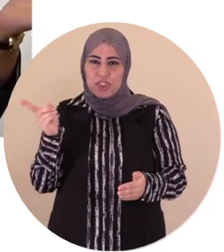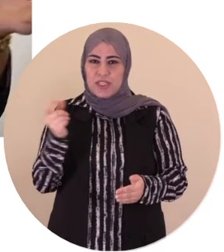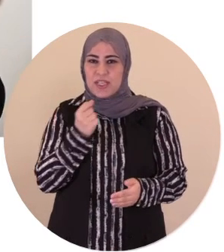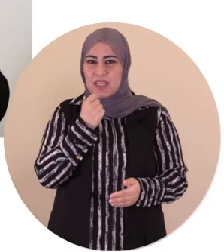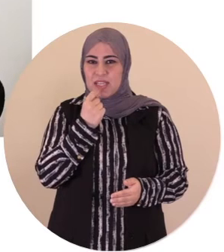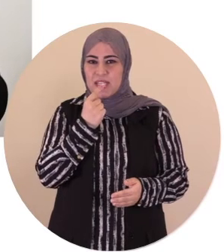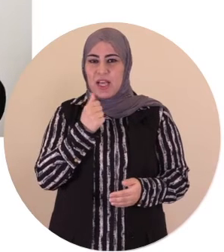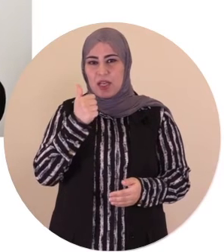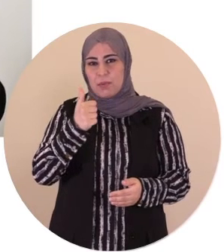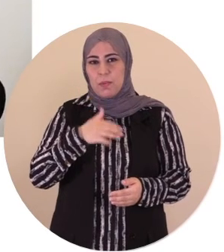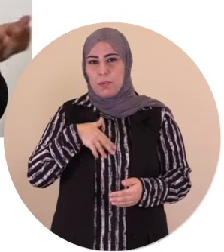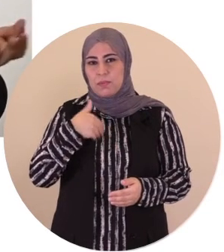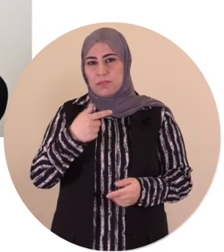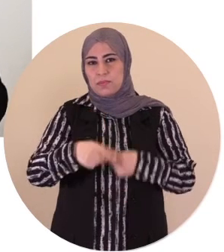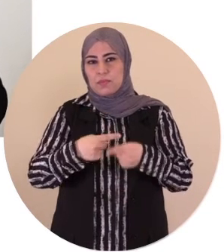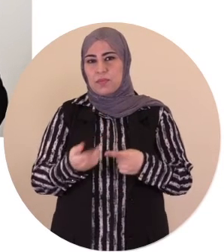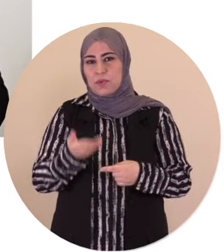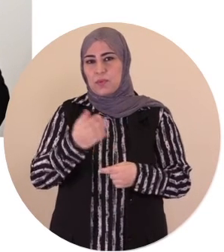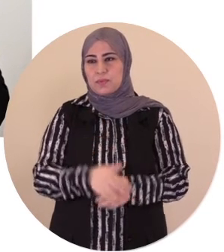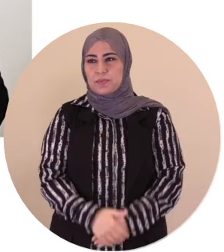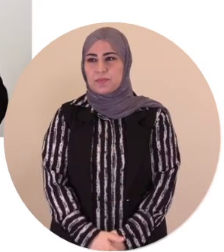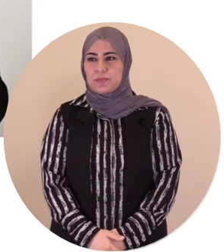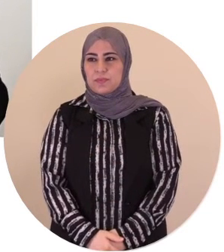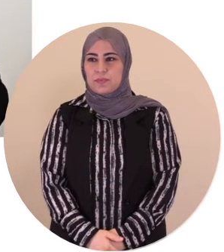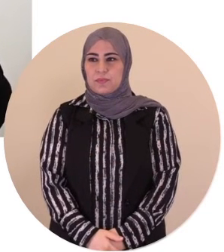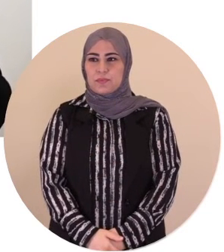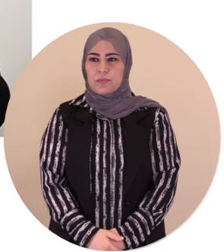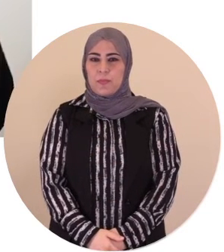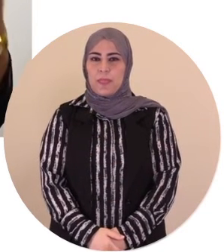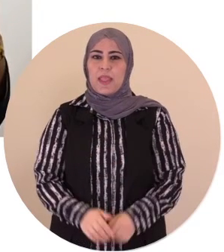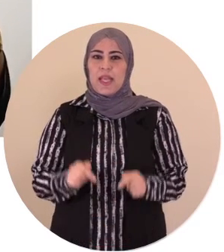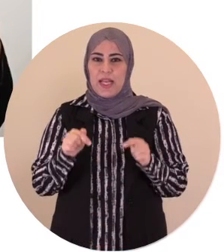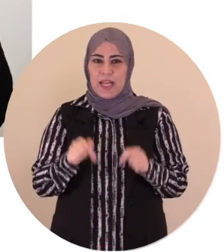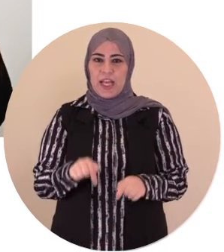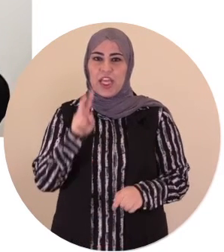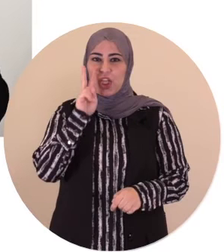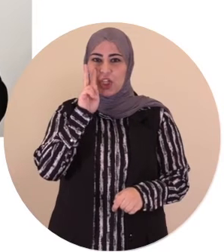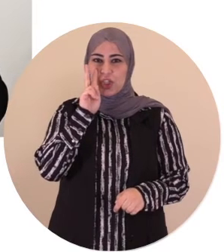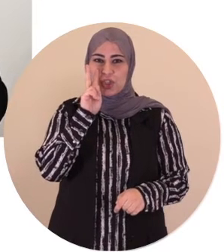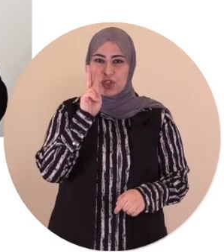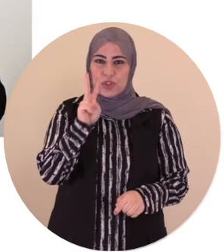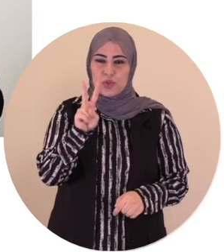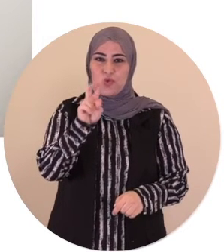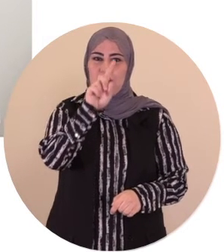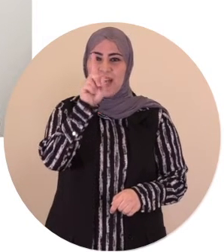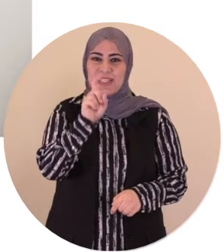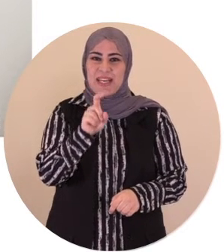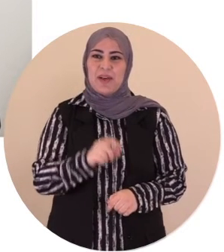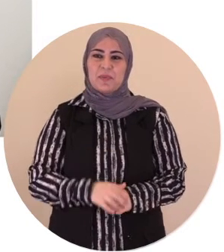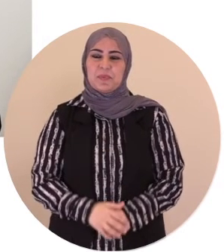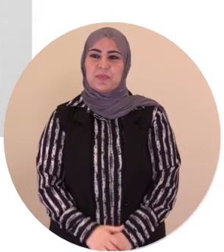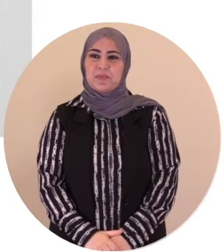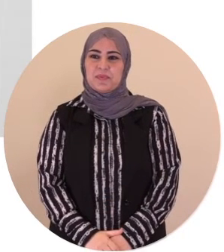Easy. See how it works? Very, very easy. And now it's time to put what you learned into work by answering the